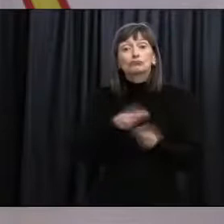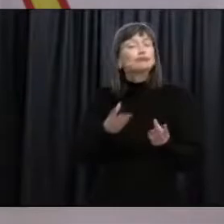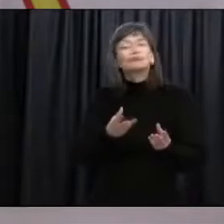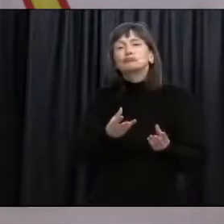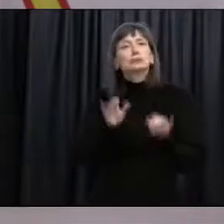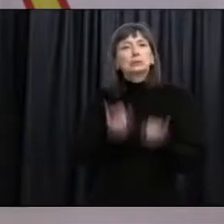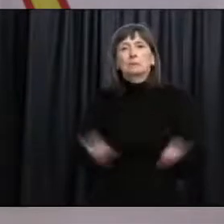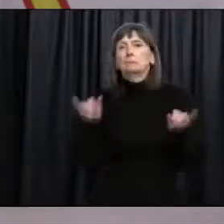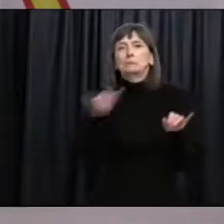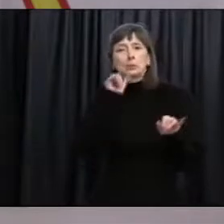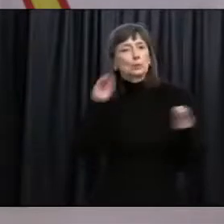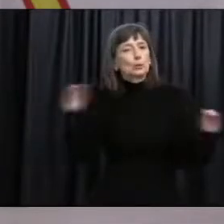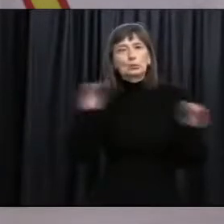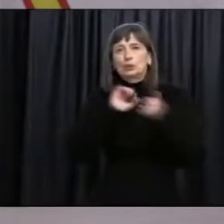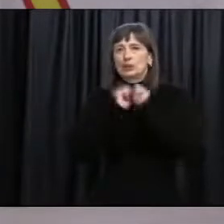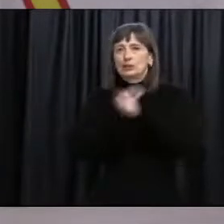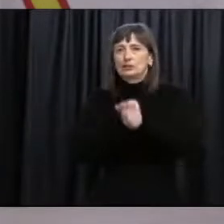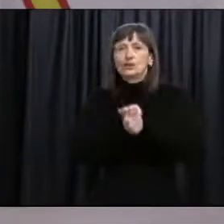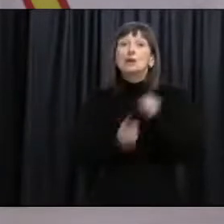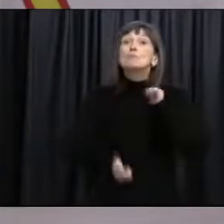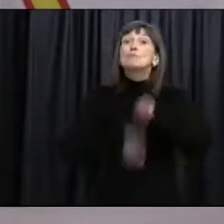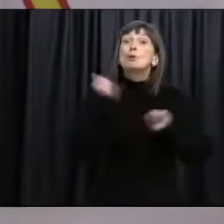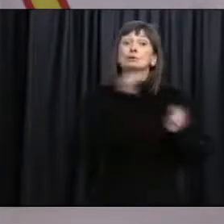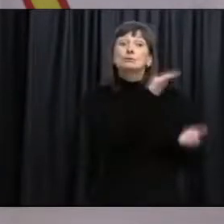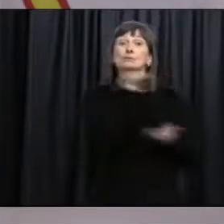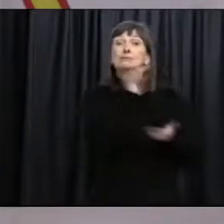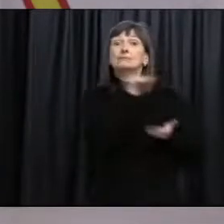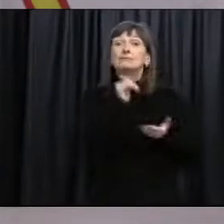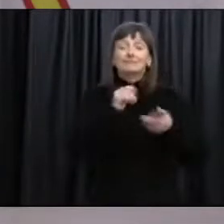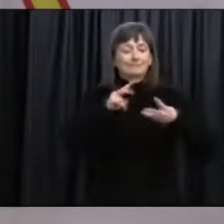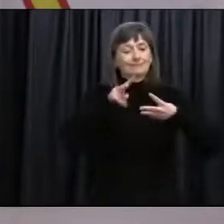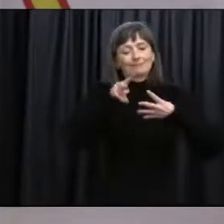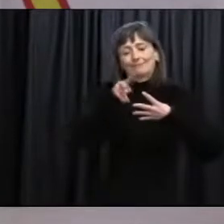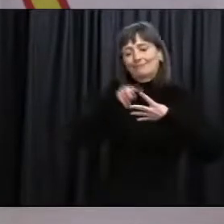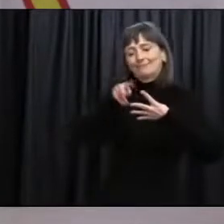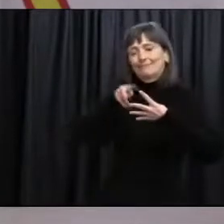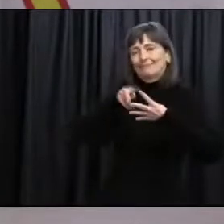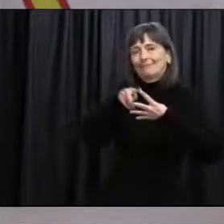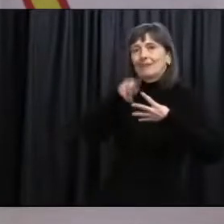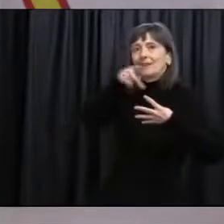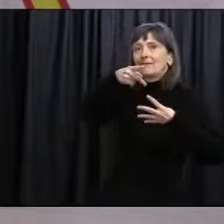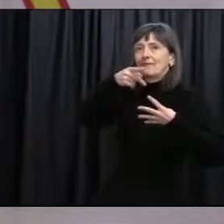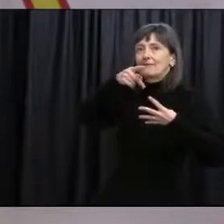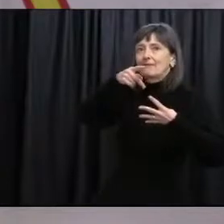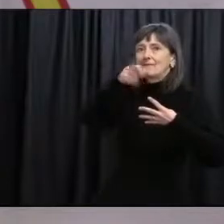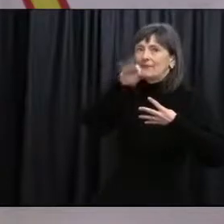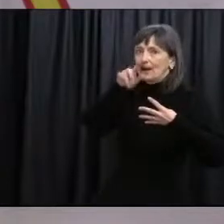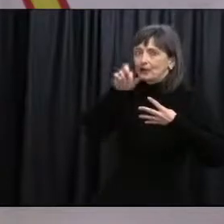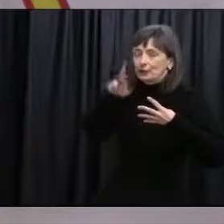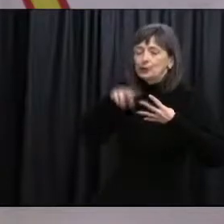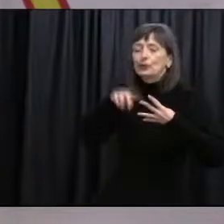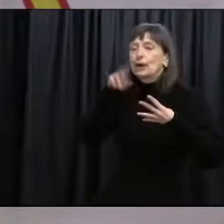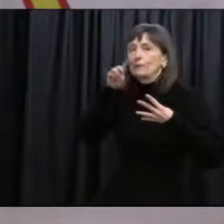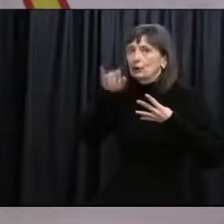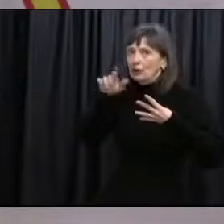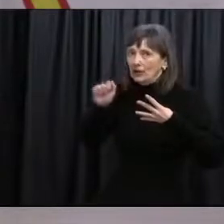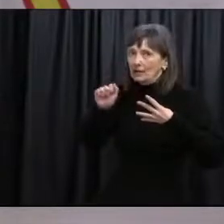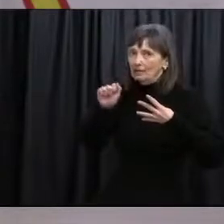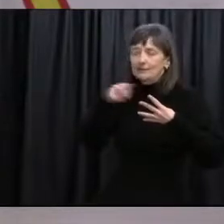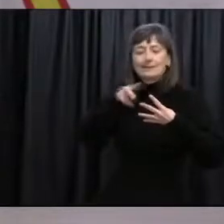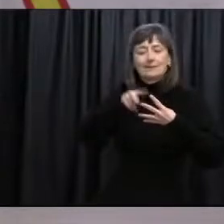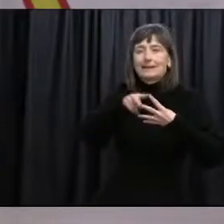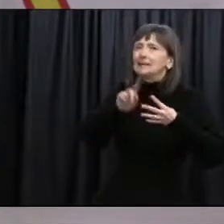supply is Pfizer and Moderna. These are mRNA vaccines, which work in a different way than